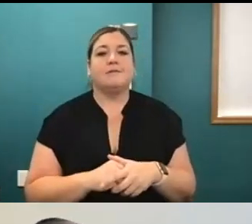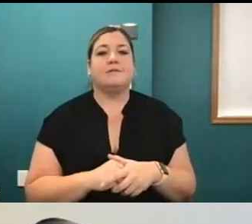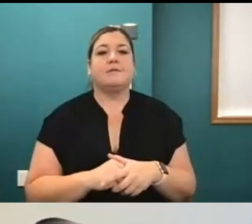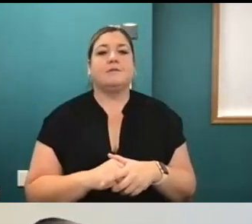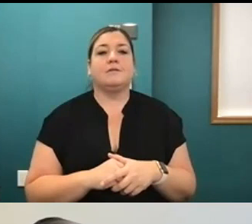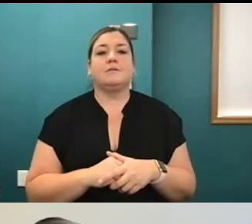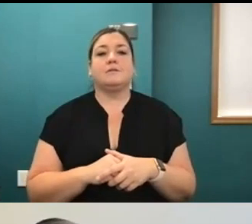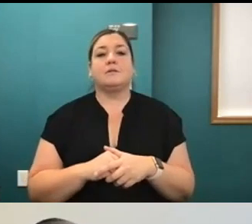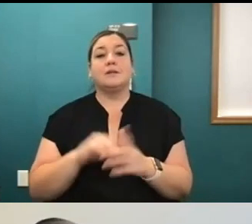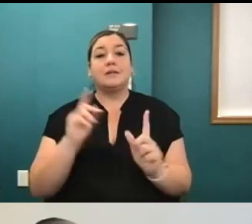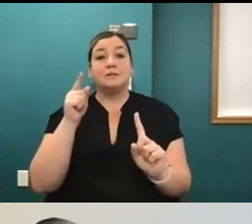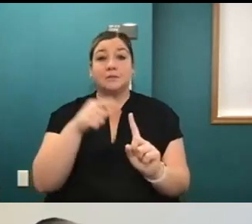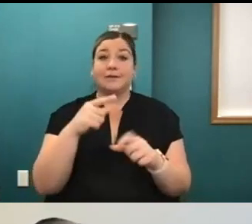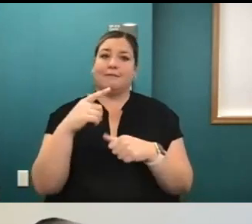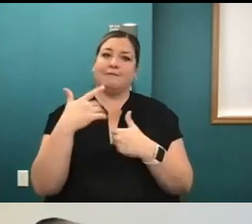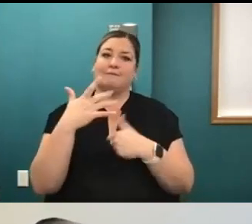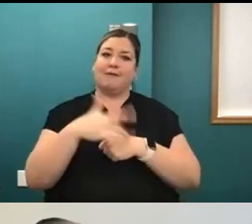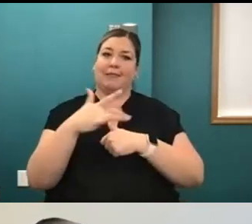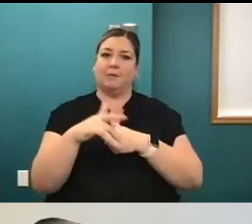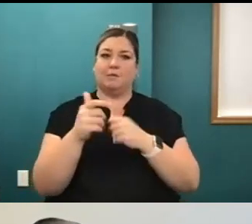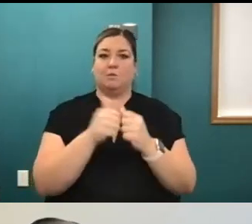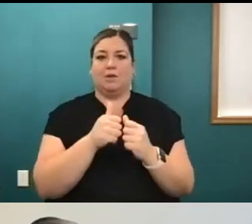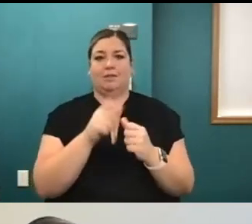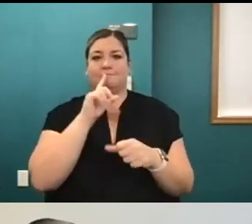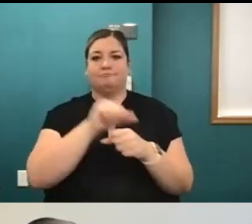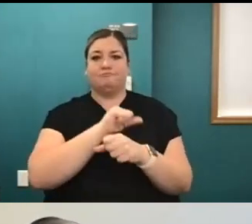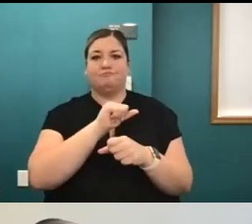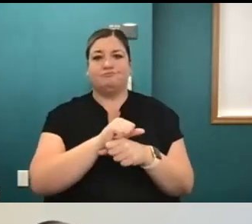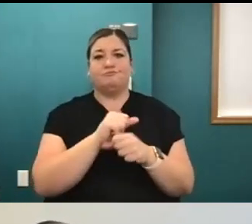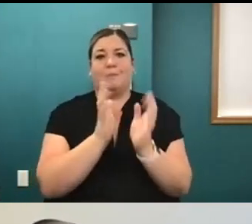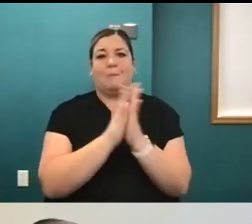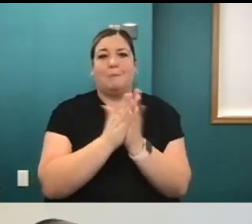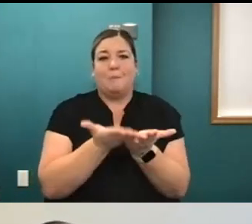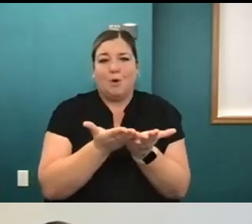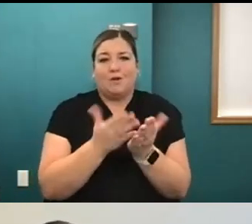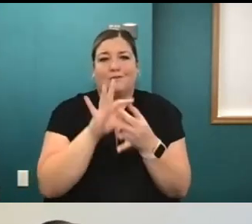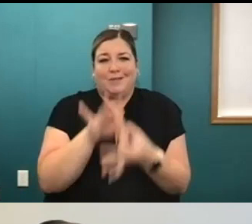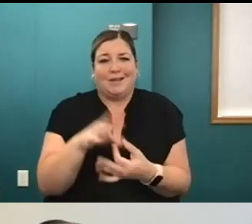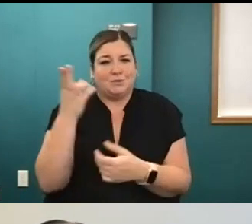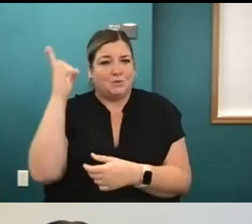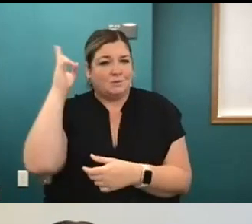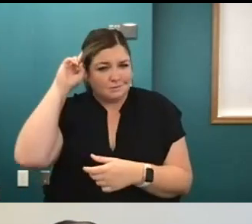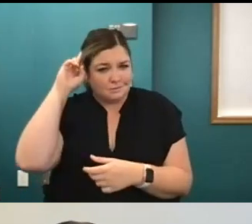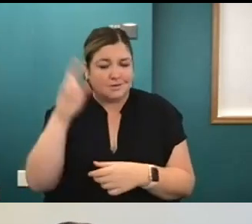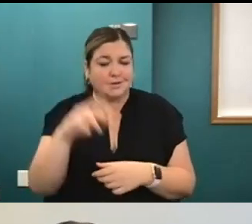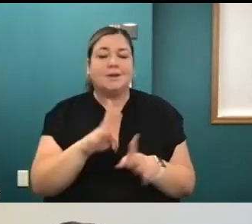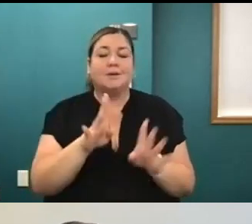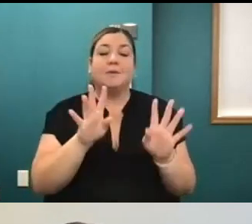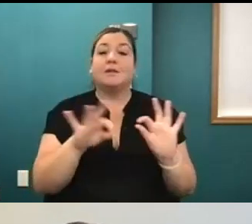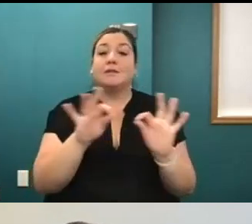specifics of this are available within the actual processor manual, but I think kind of the big thing to pull away